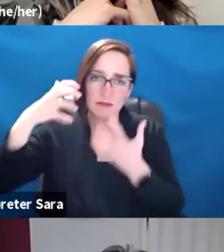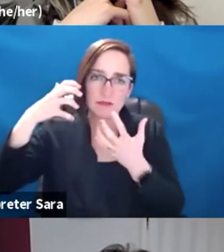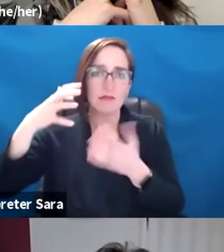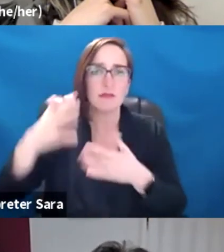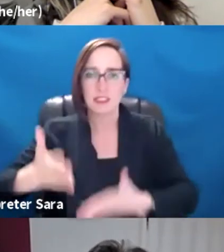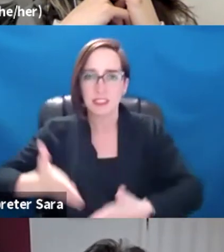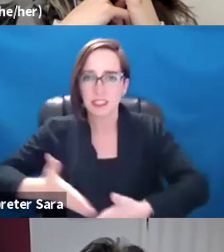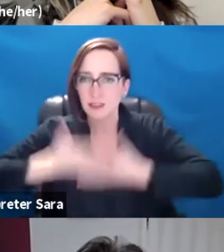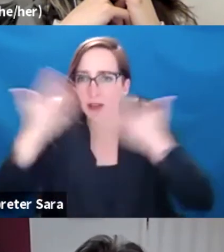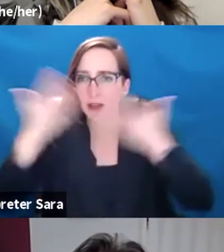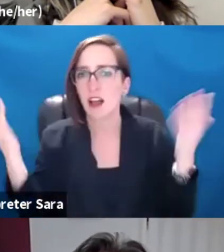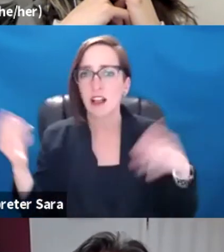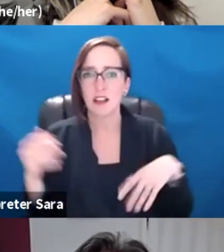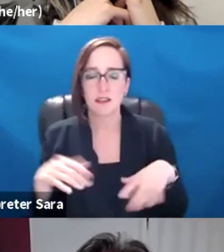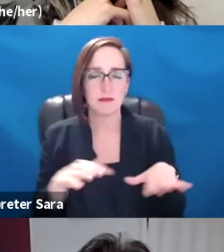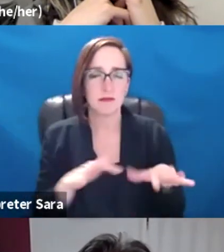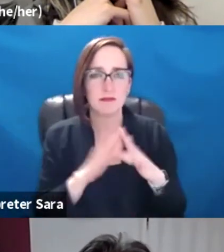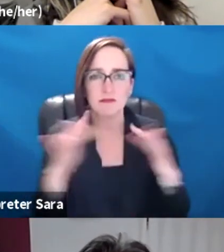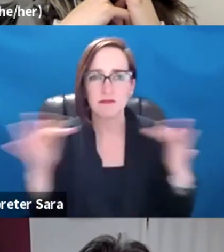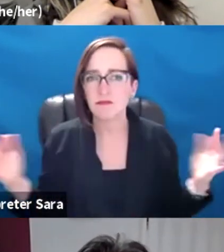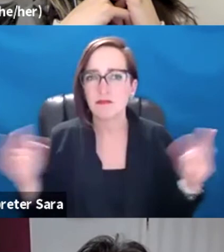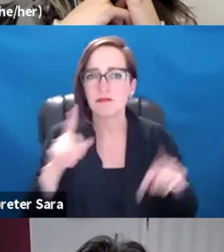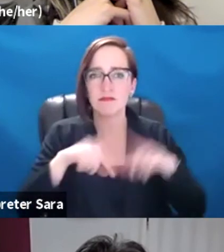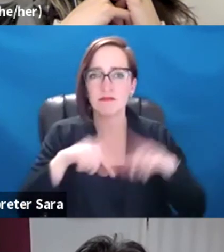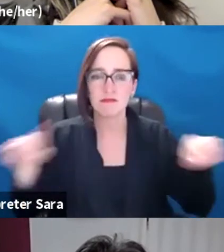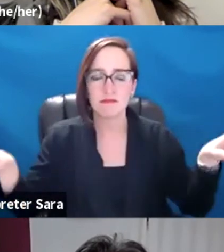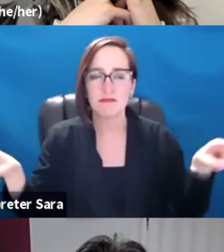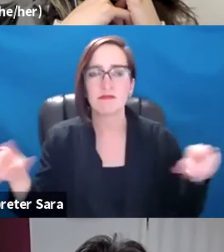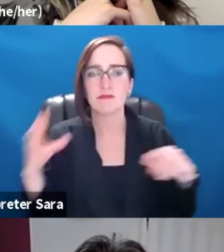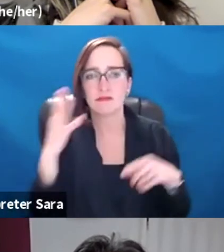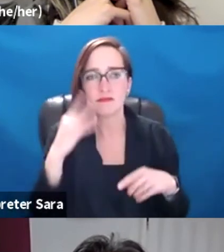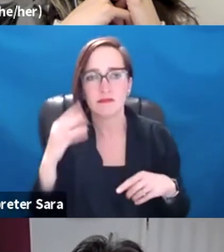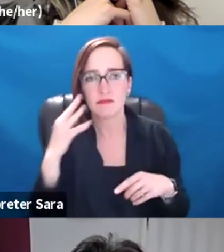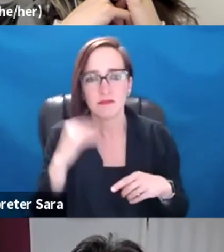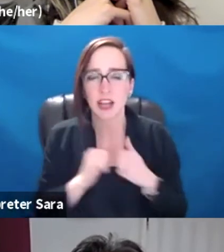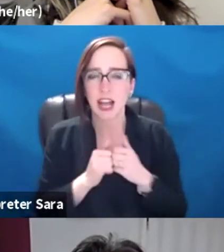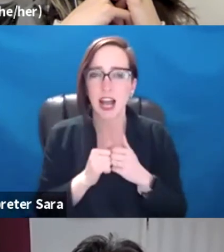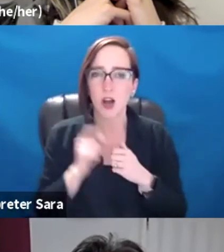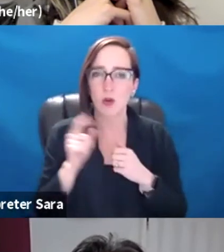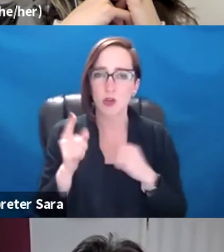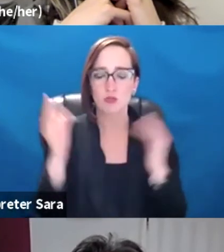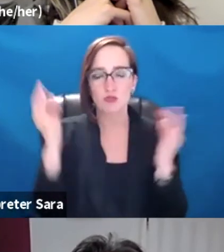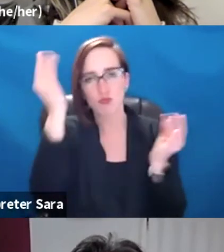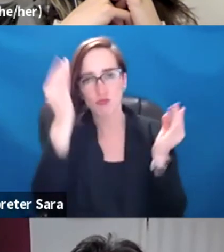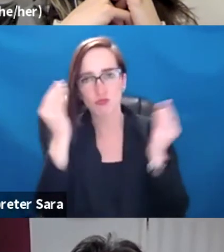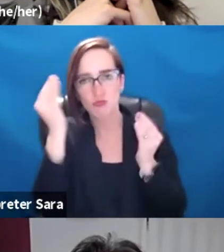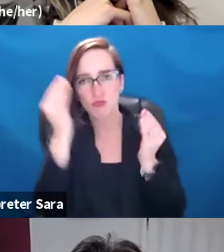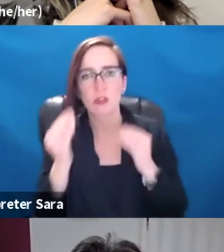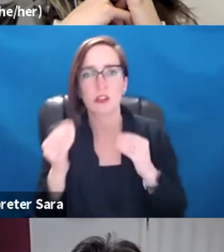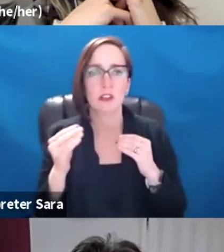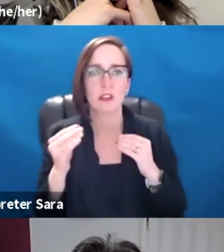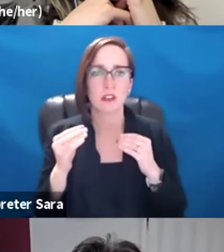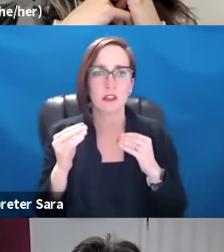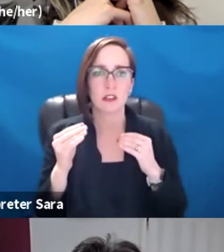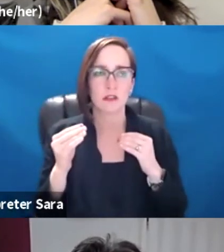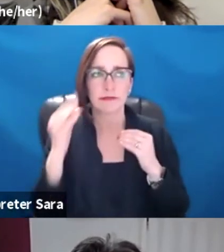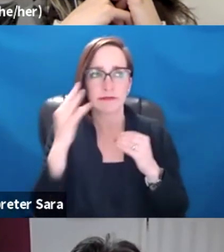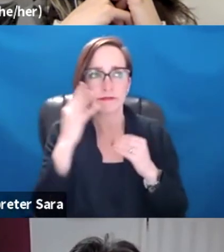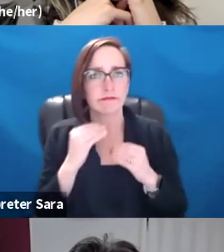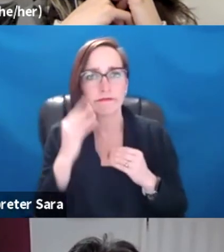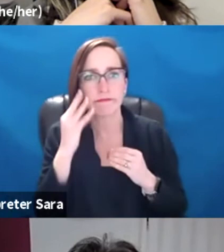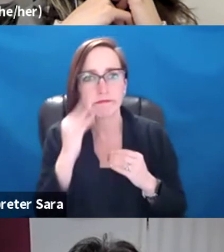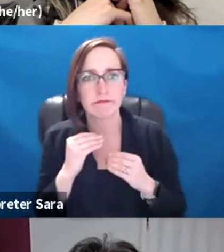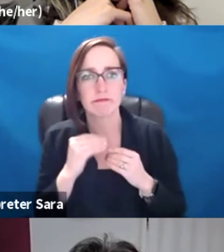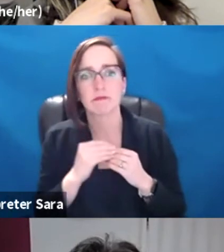whatever it is. The way we digest, just like with any meal, the way I like